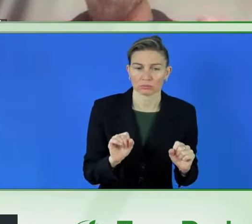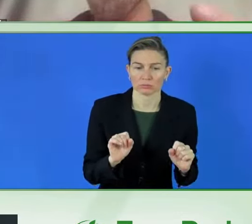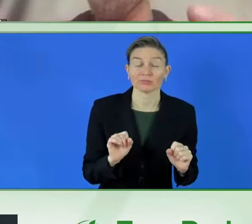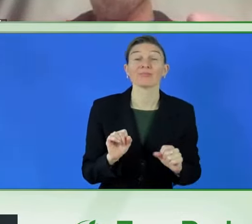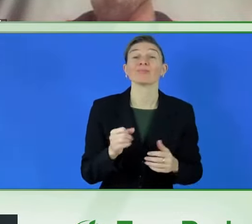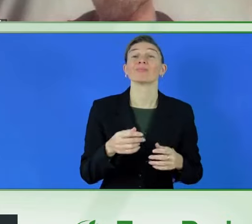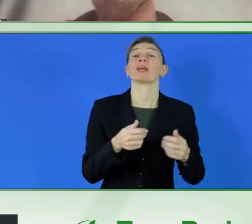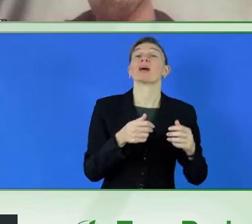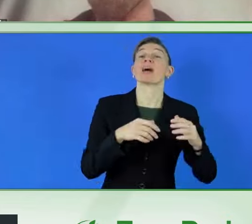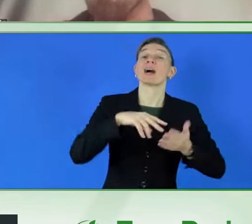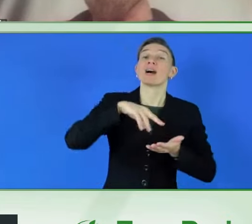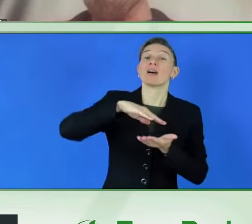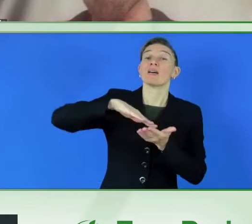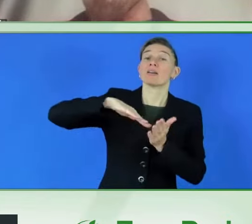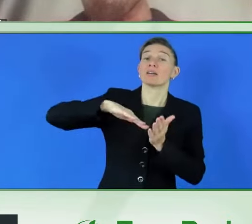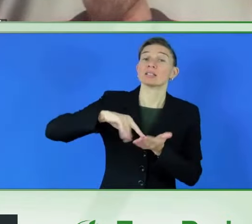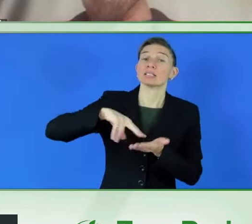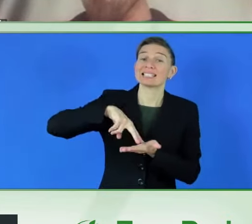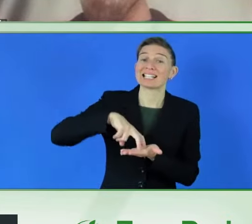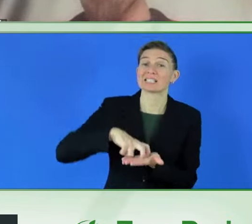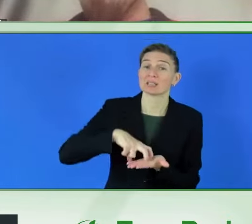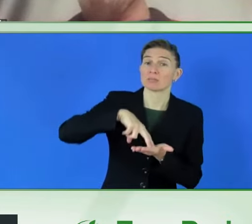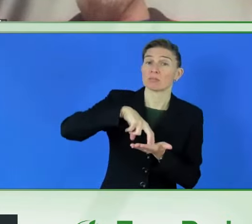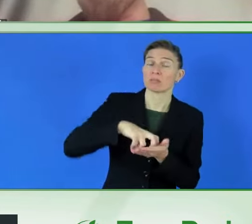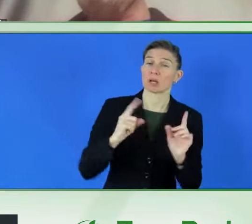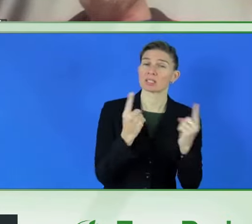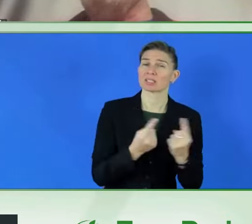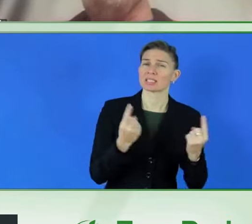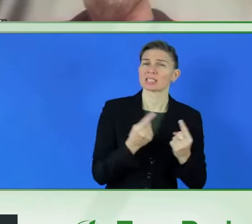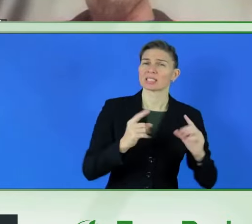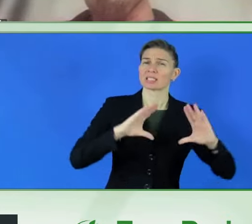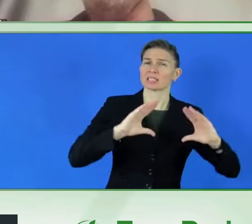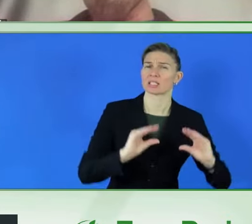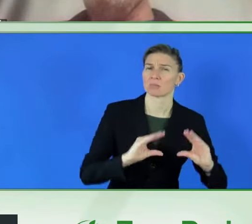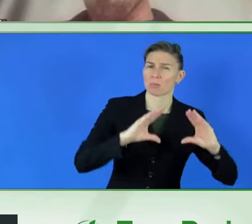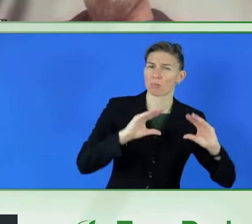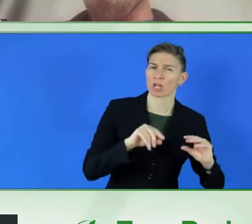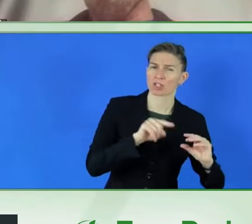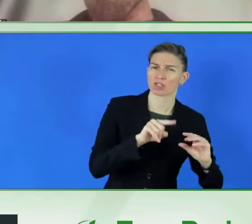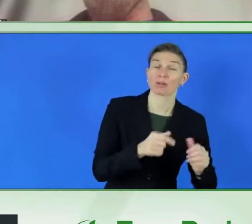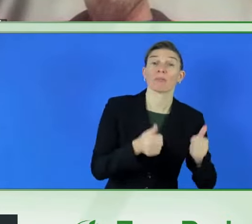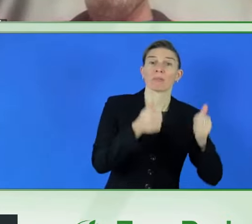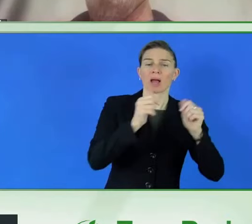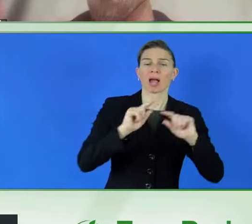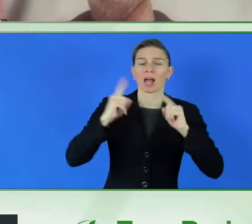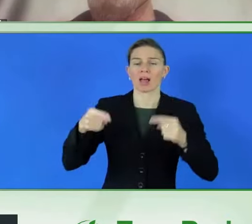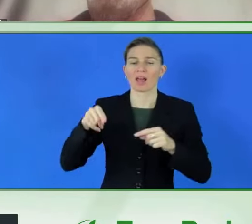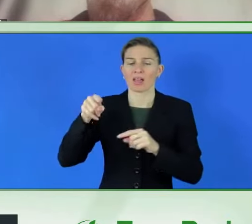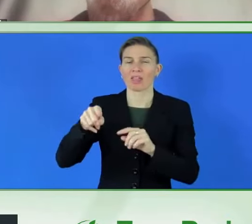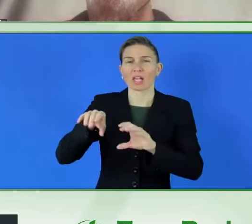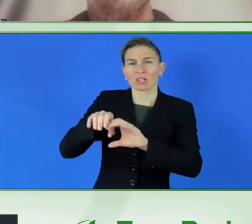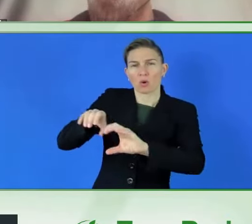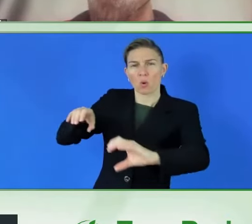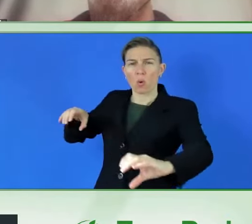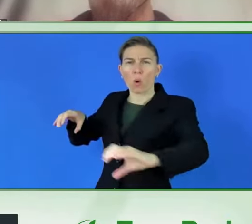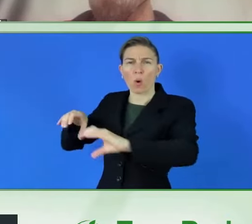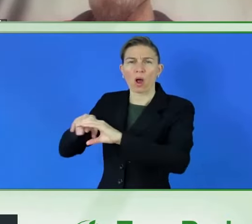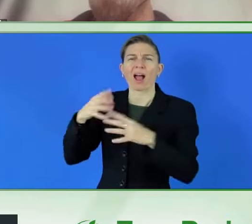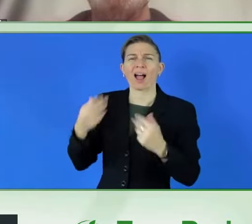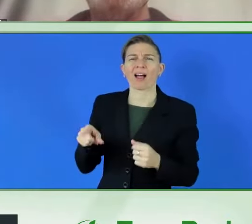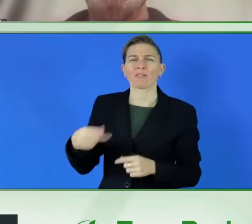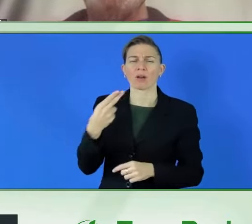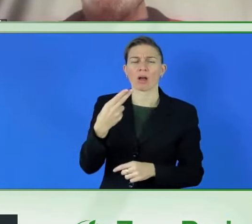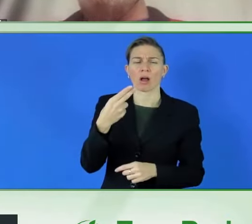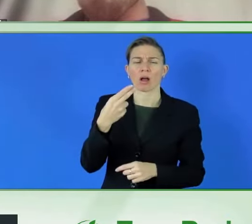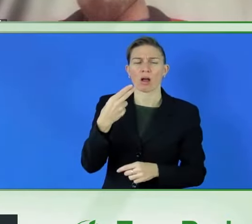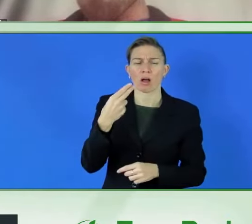operate and actually it's less hazardous. You haven't got very high pressure oils inside the vehicle. But again,